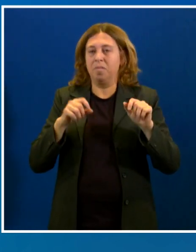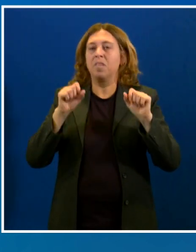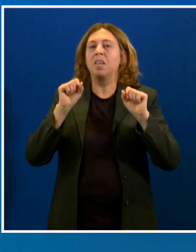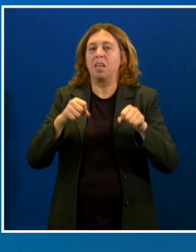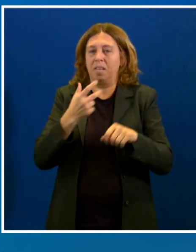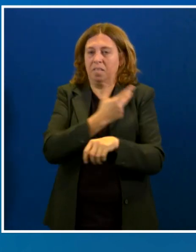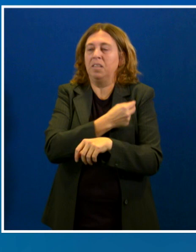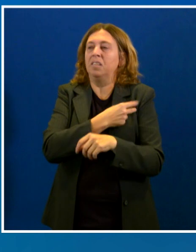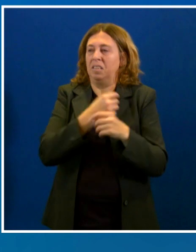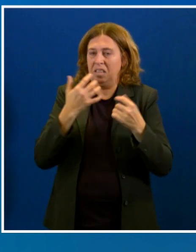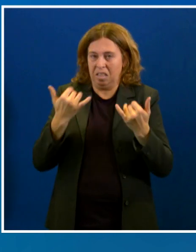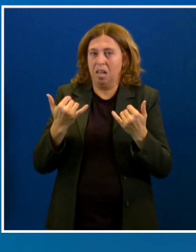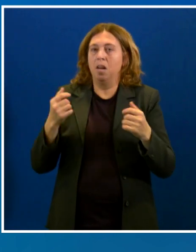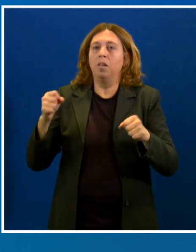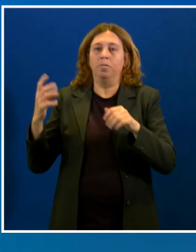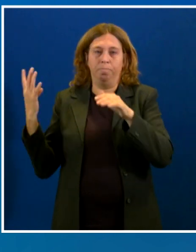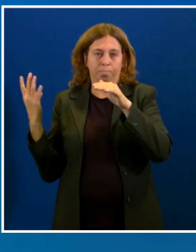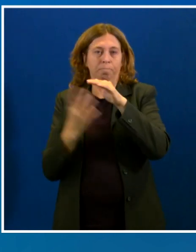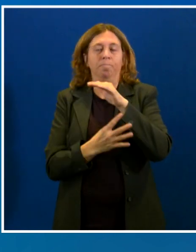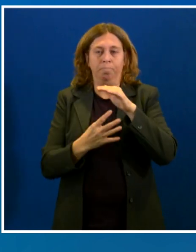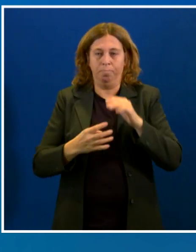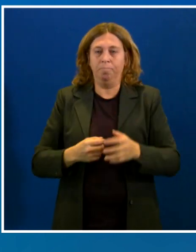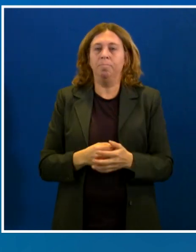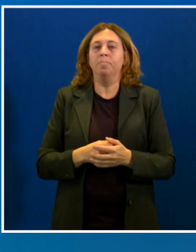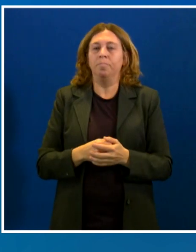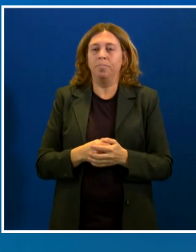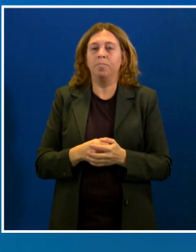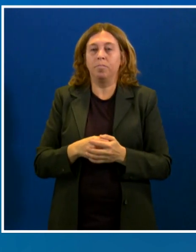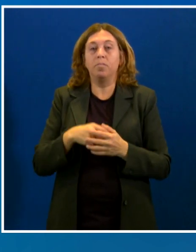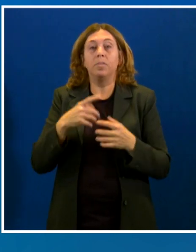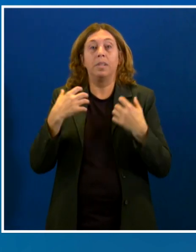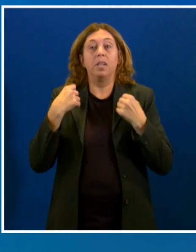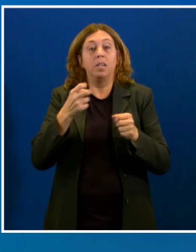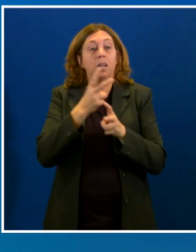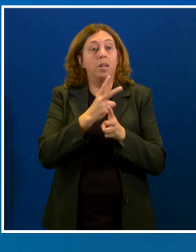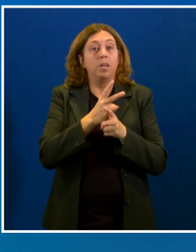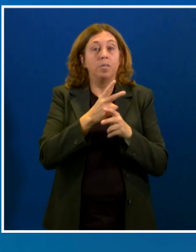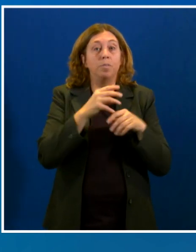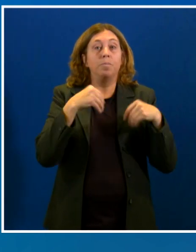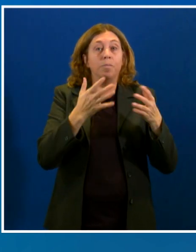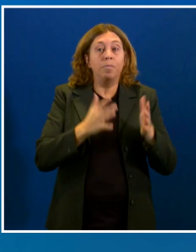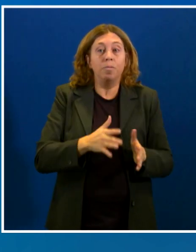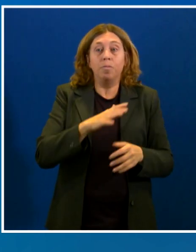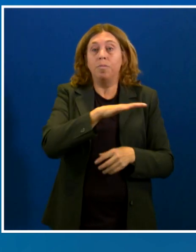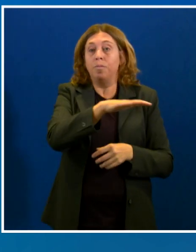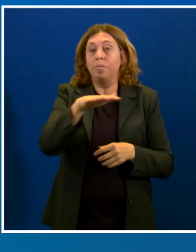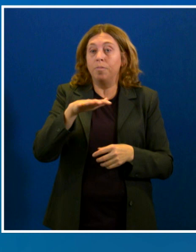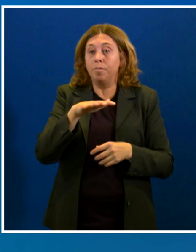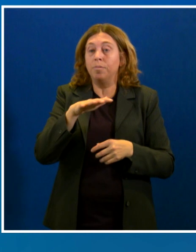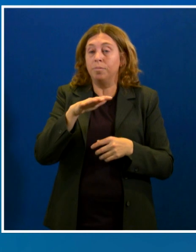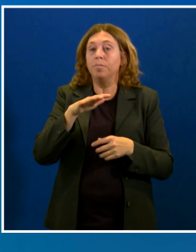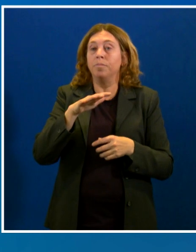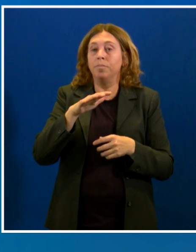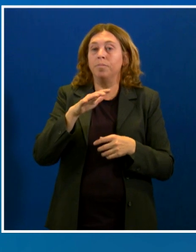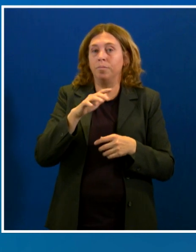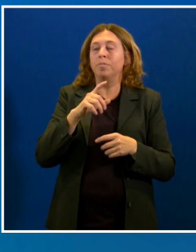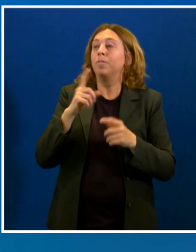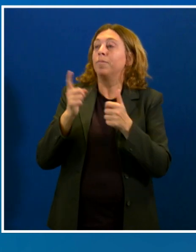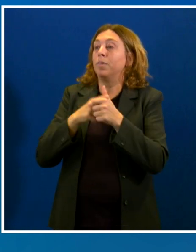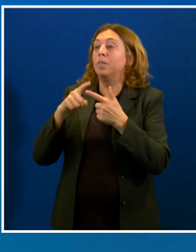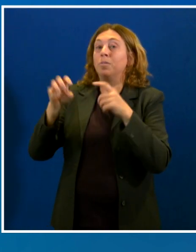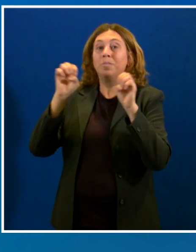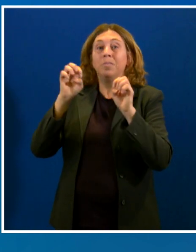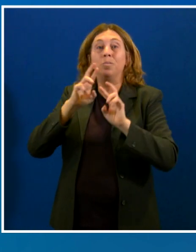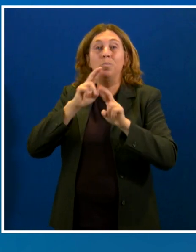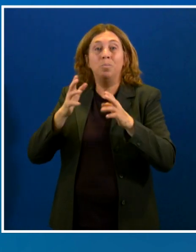all people who work in healthcare settings, high-risk first responders, people who live or